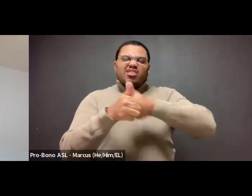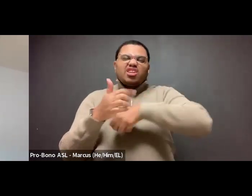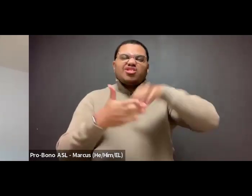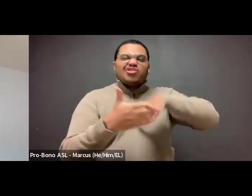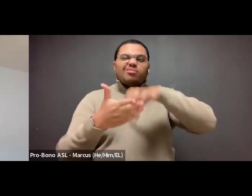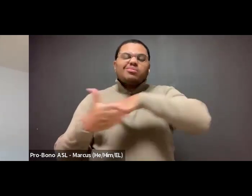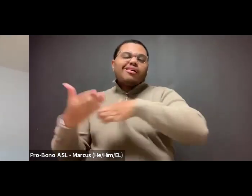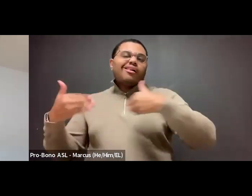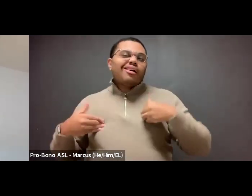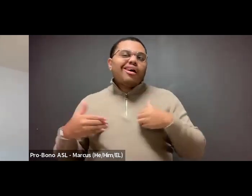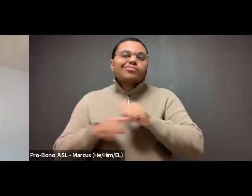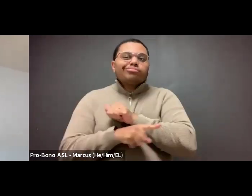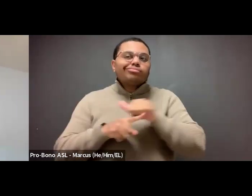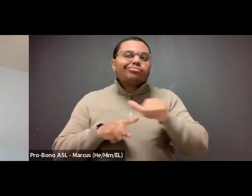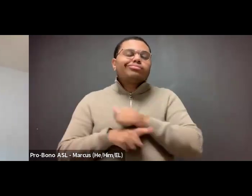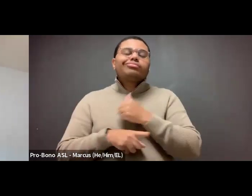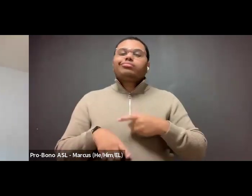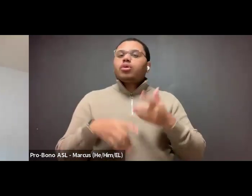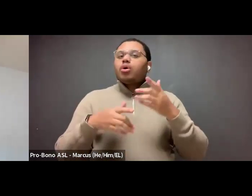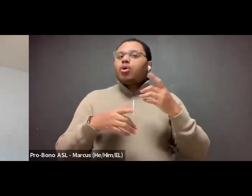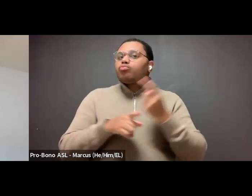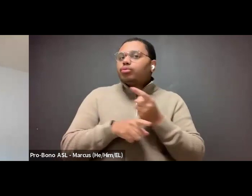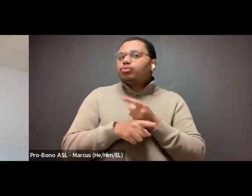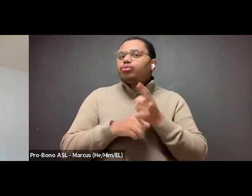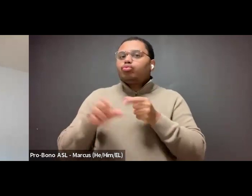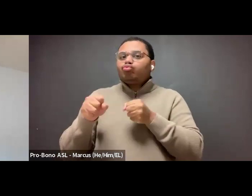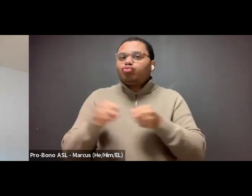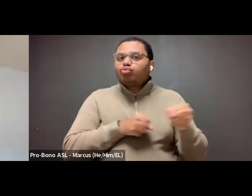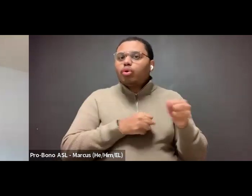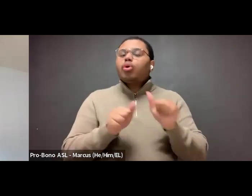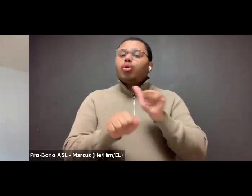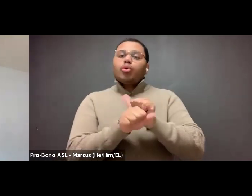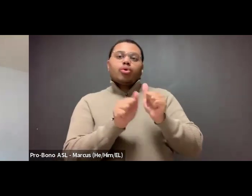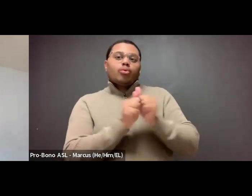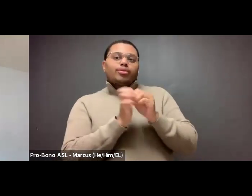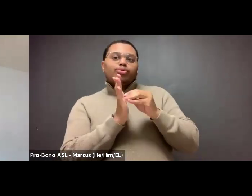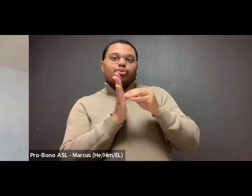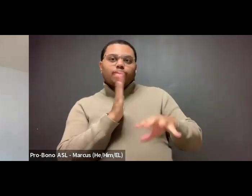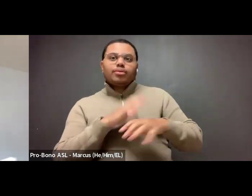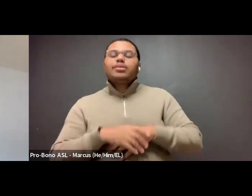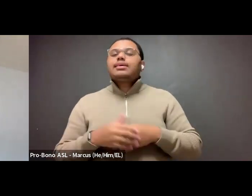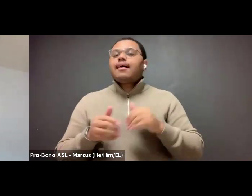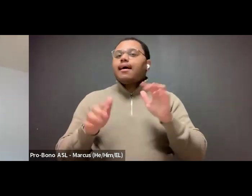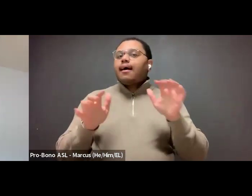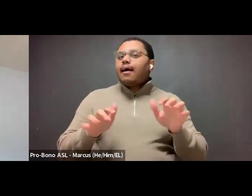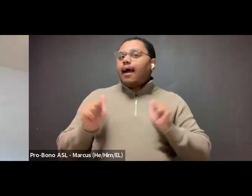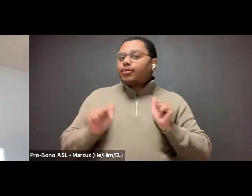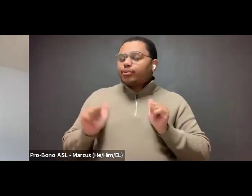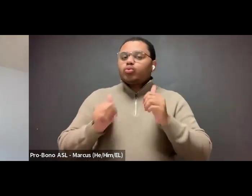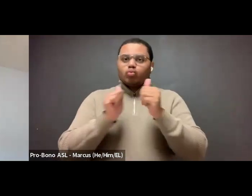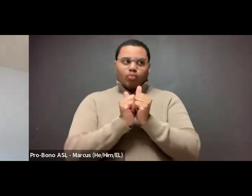exercises, practical strategies to work with students and actors with consent.